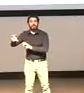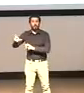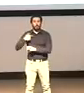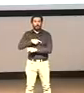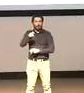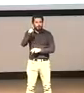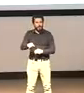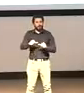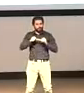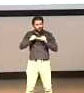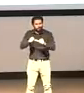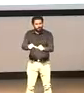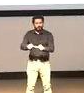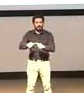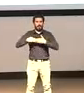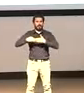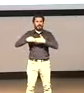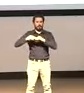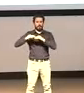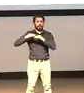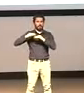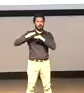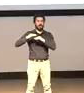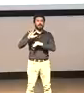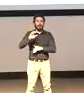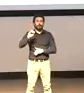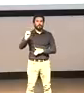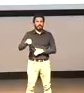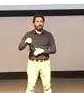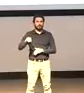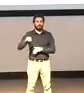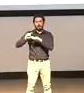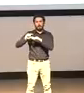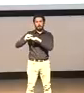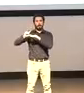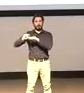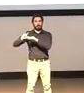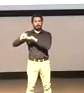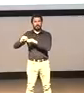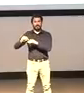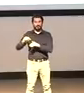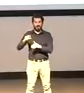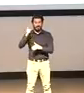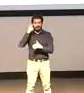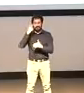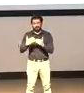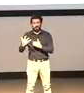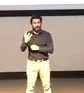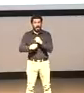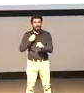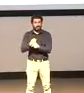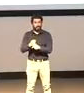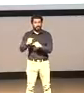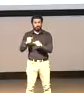system operating margins of at least 5% for the next 5 years and probably beyond. It is